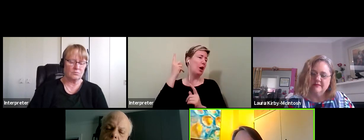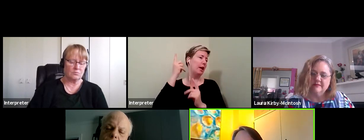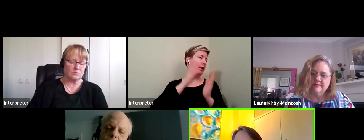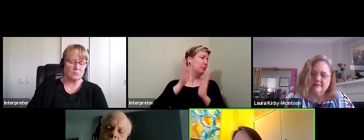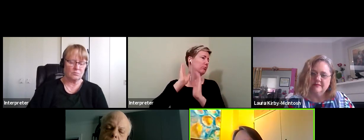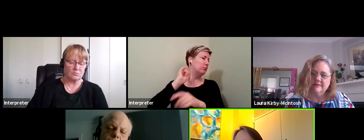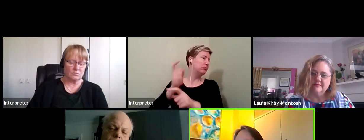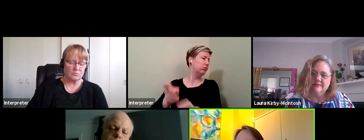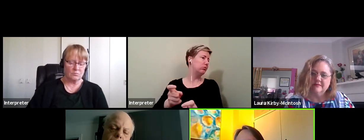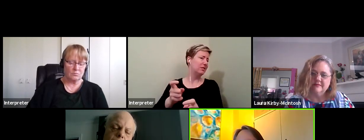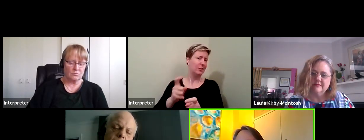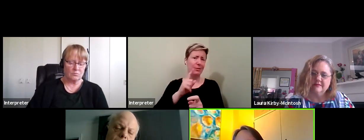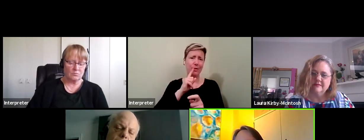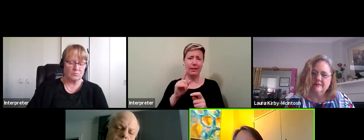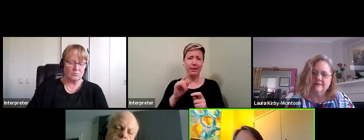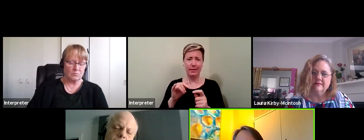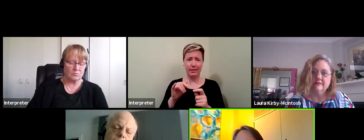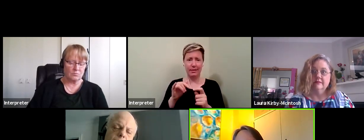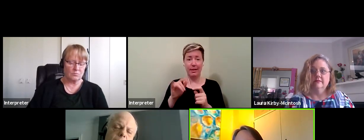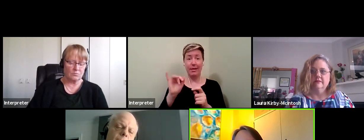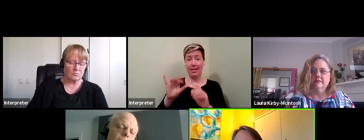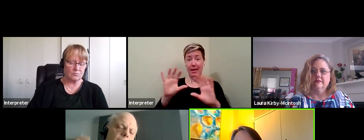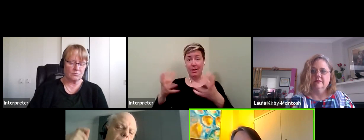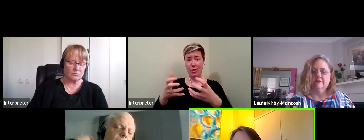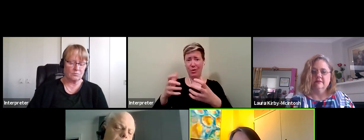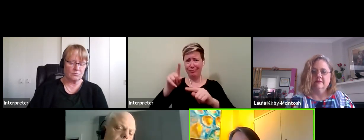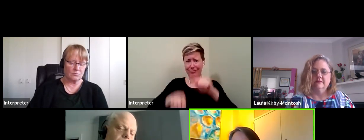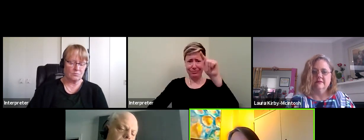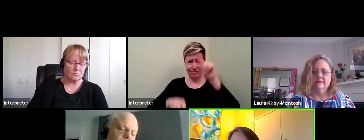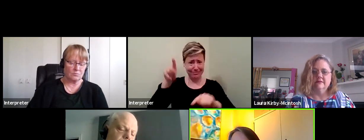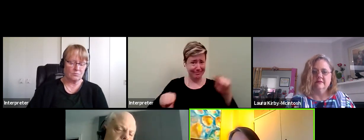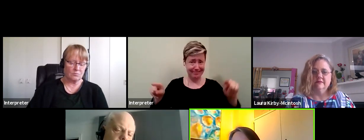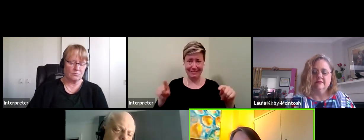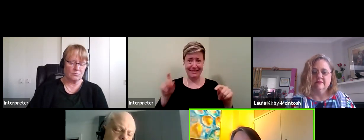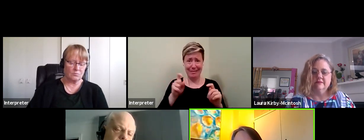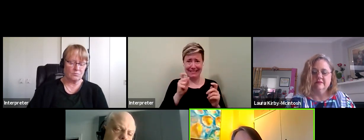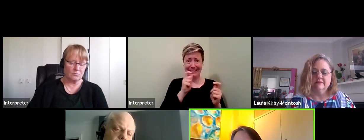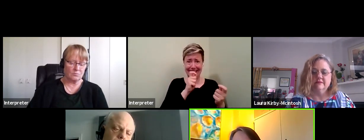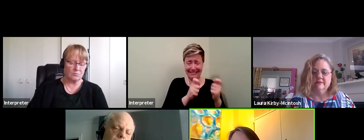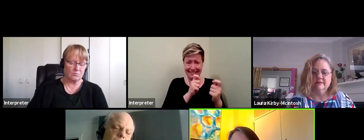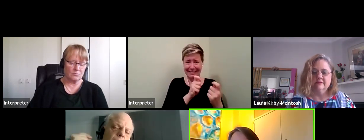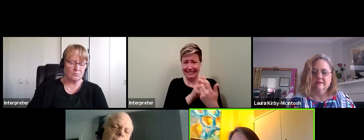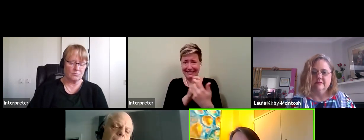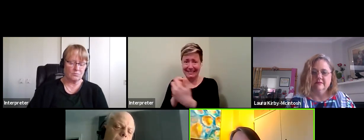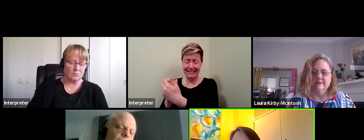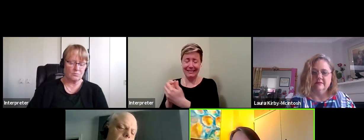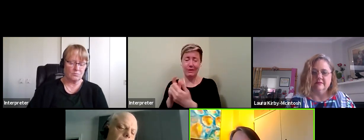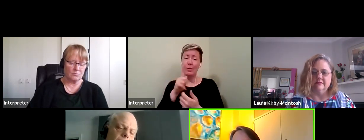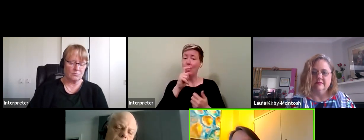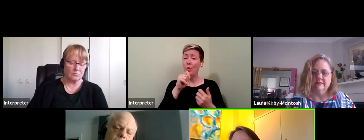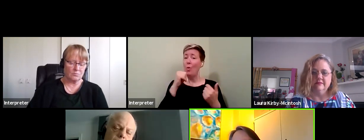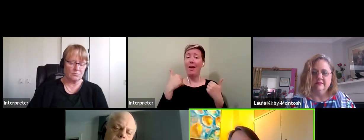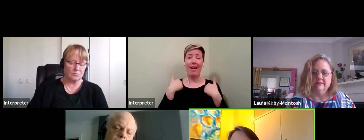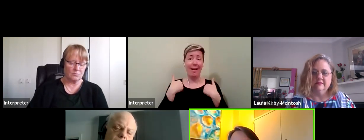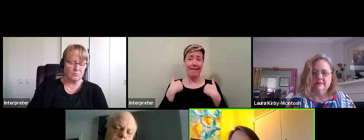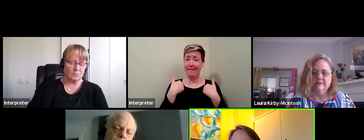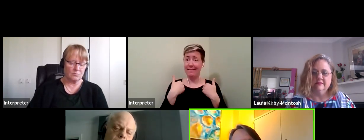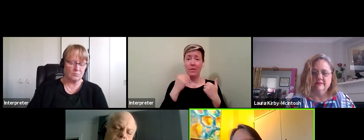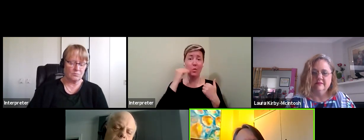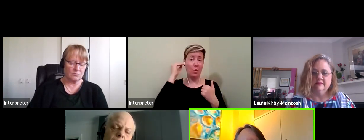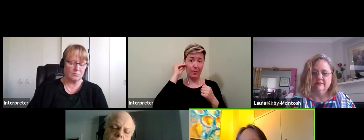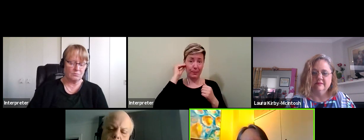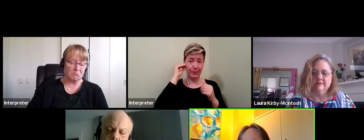know that within the population of individuals who don't have secure housing, 45% of